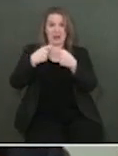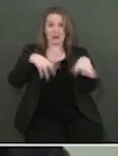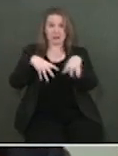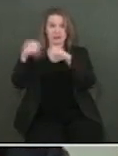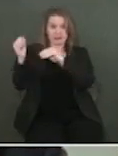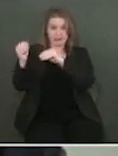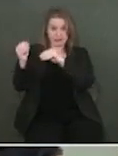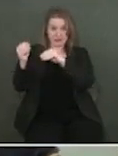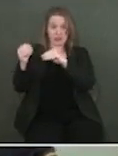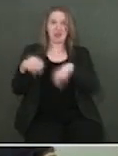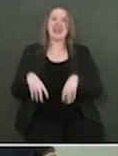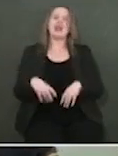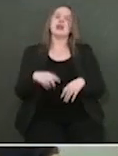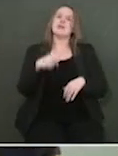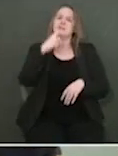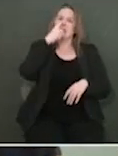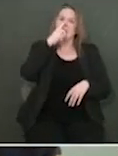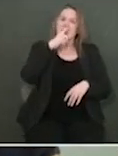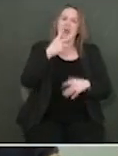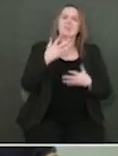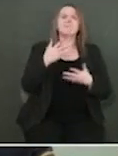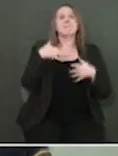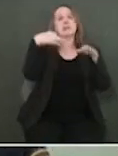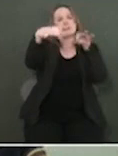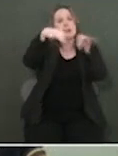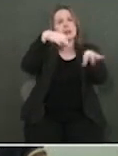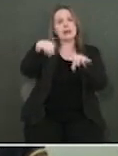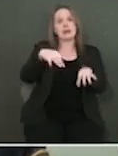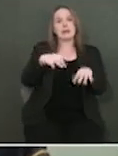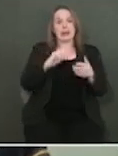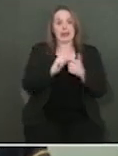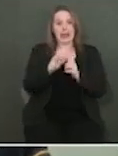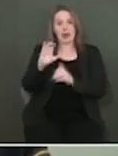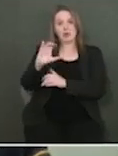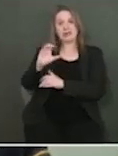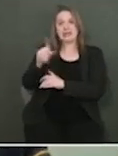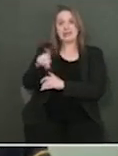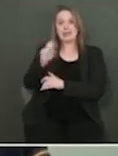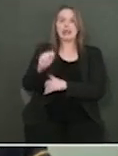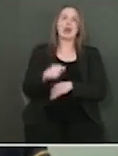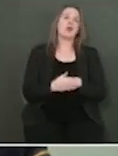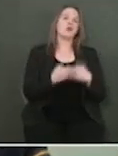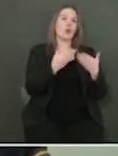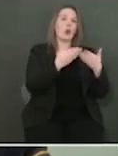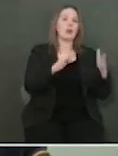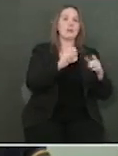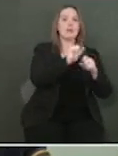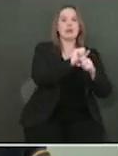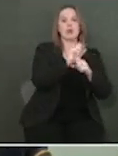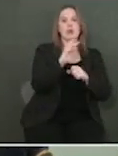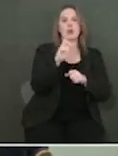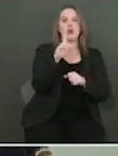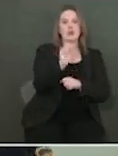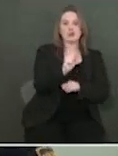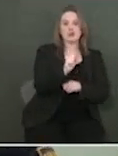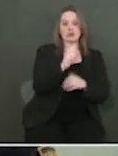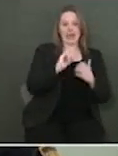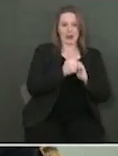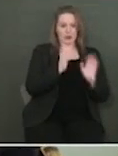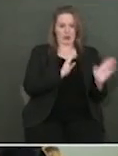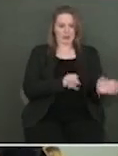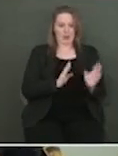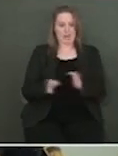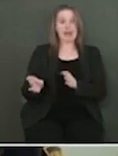concerned? And can you go through sort of what preparations CPS, or it may be a public works question as well, what preparations